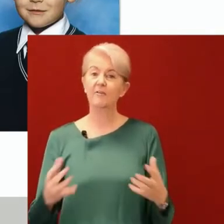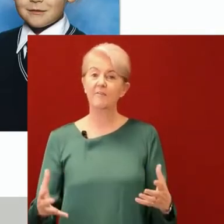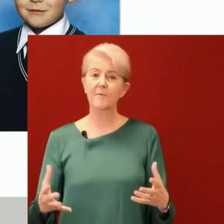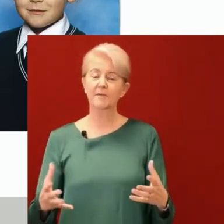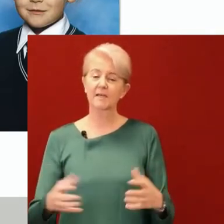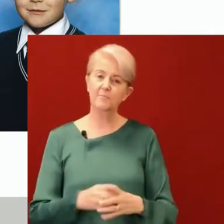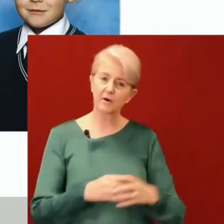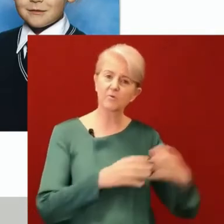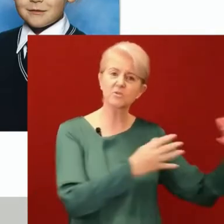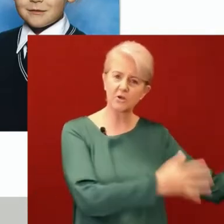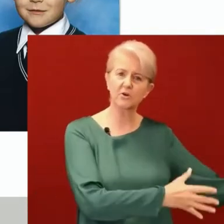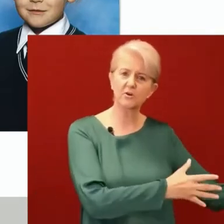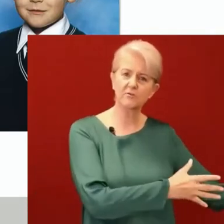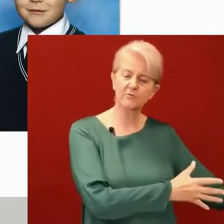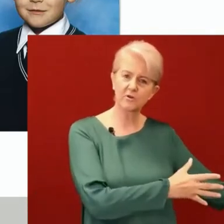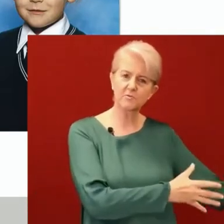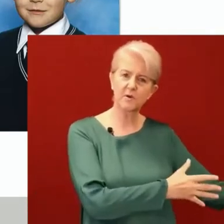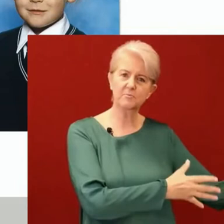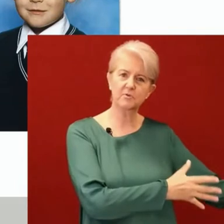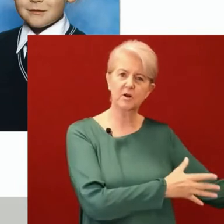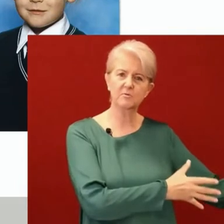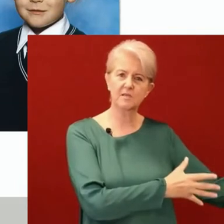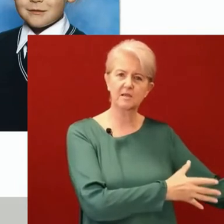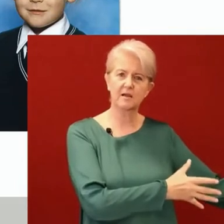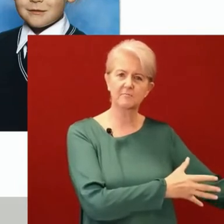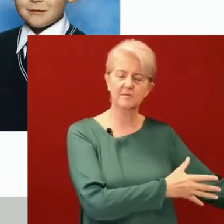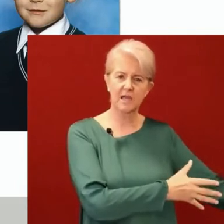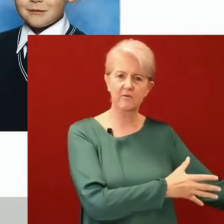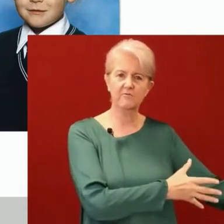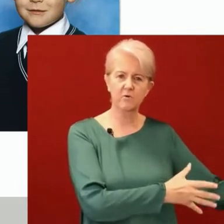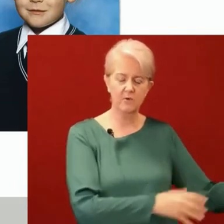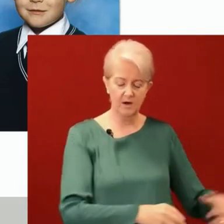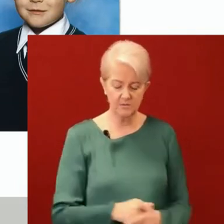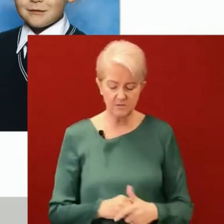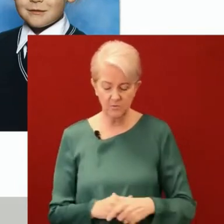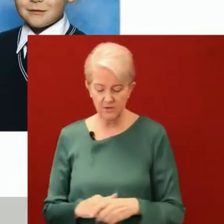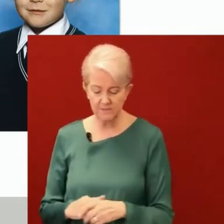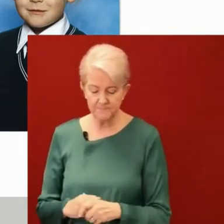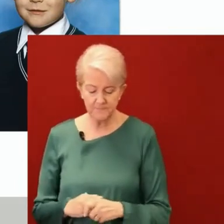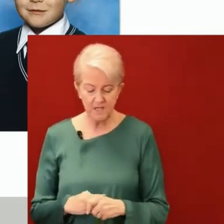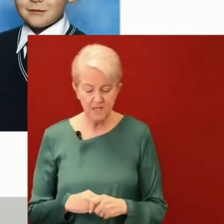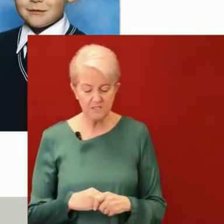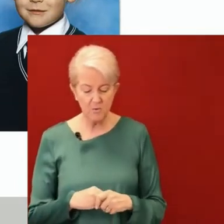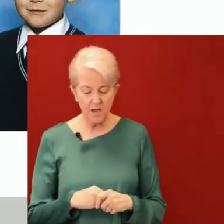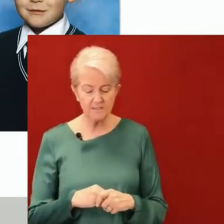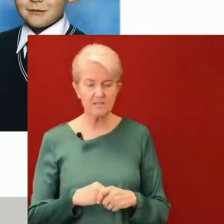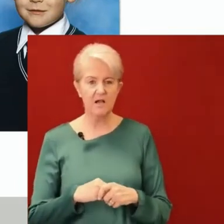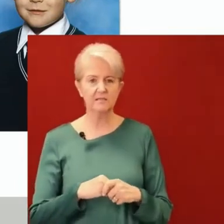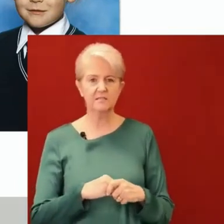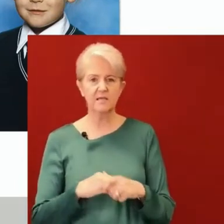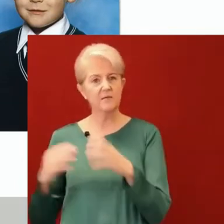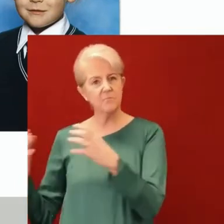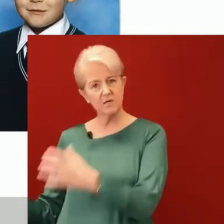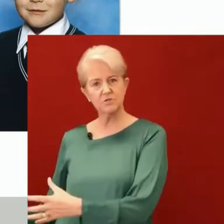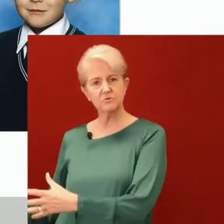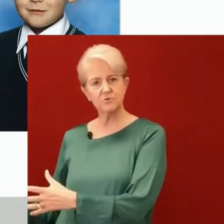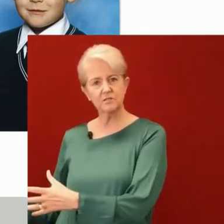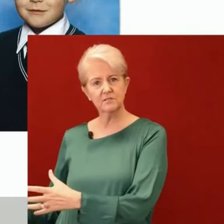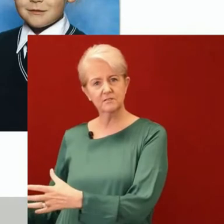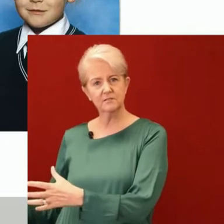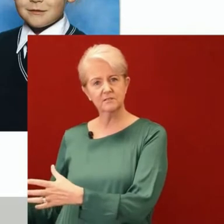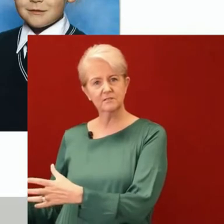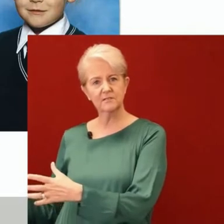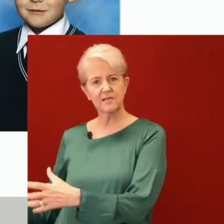for our family, but also for those people that I was caring for when I was at work. So I decided that my